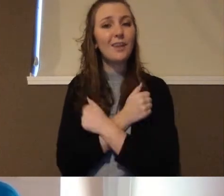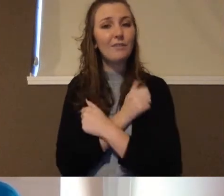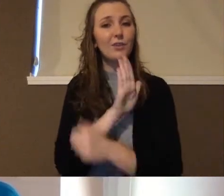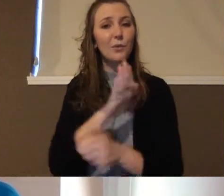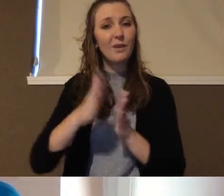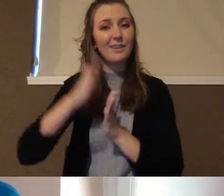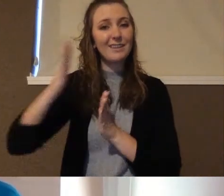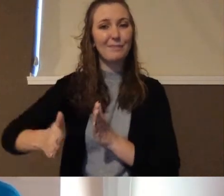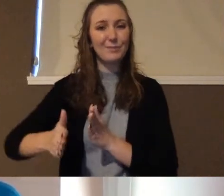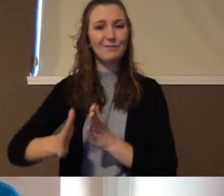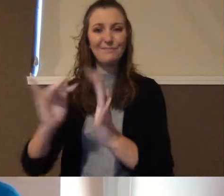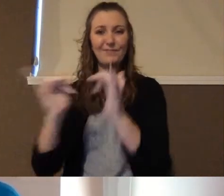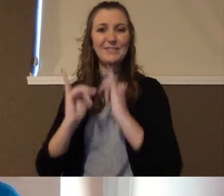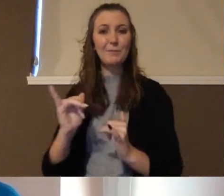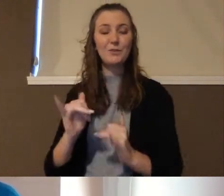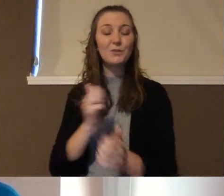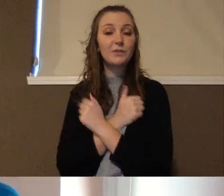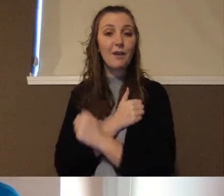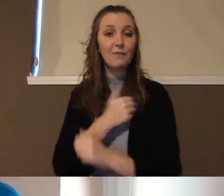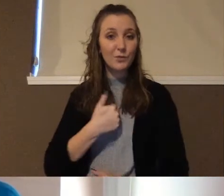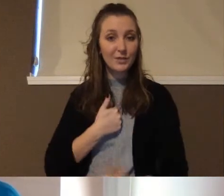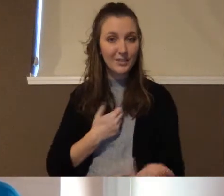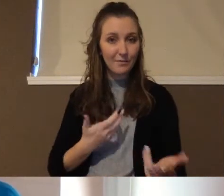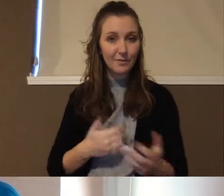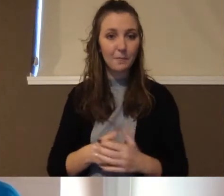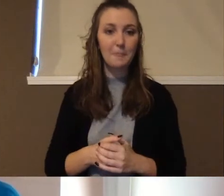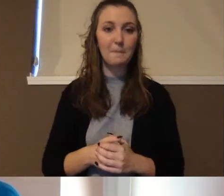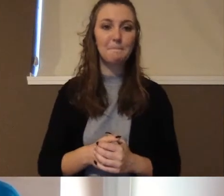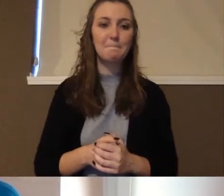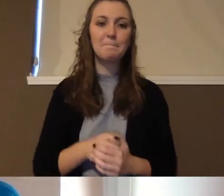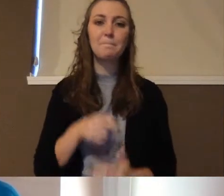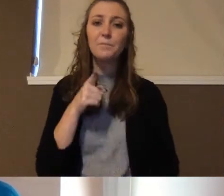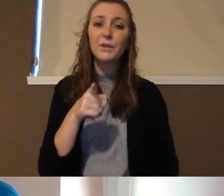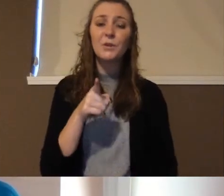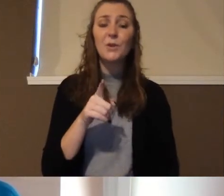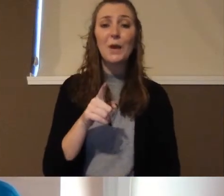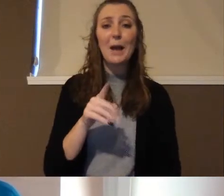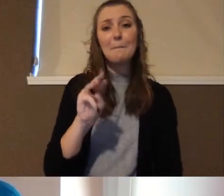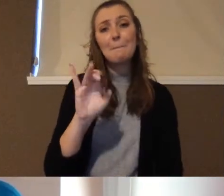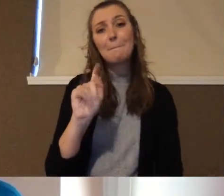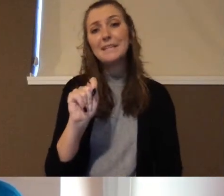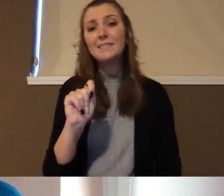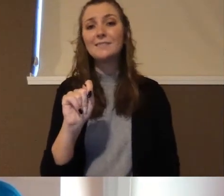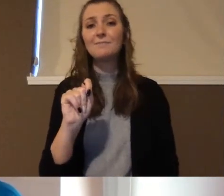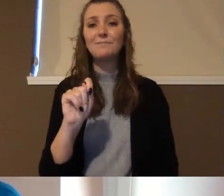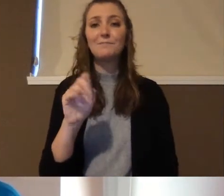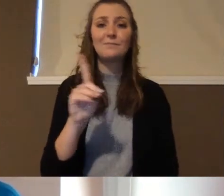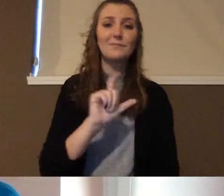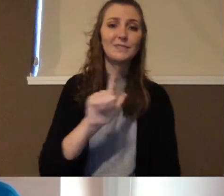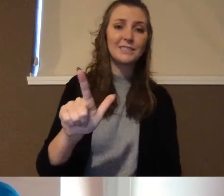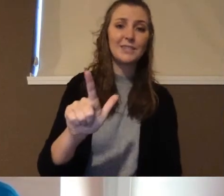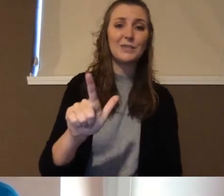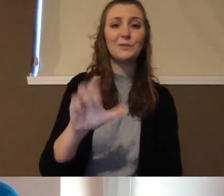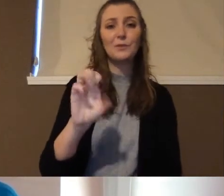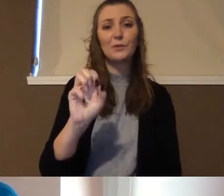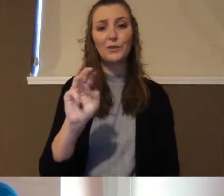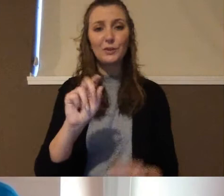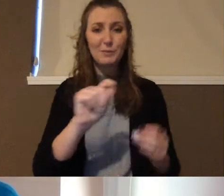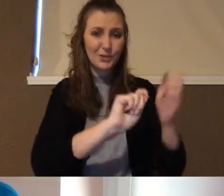You tithe mint, dill, and cumin, and have neglected the weightier matters of the